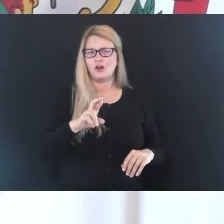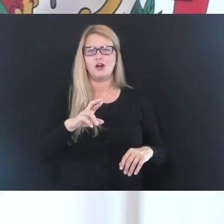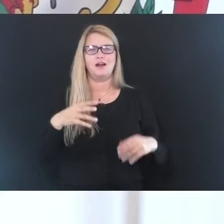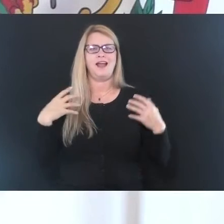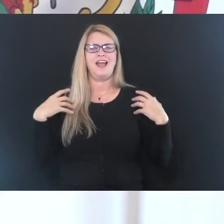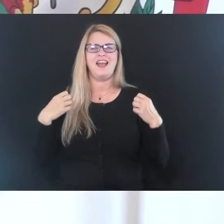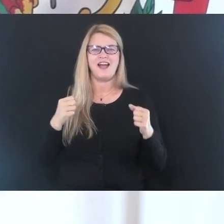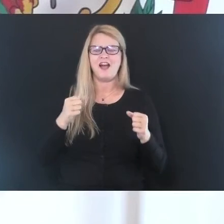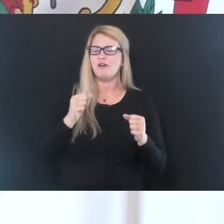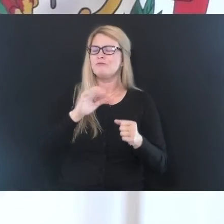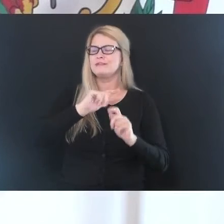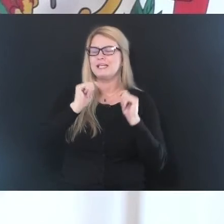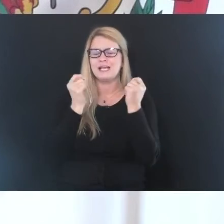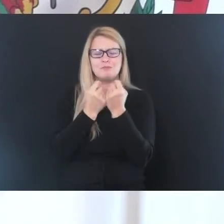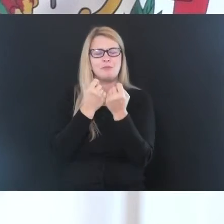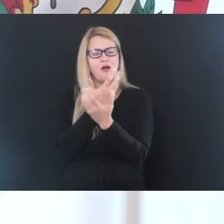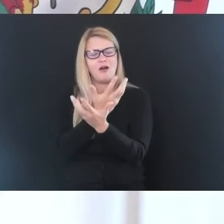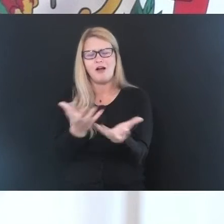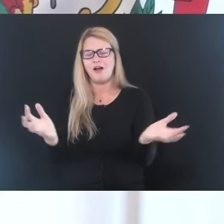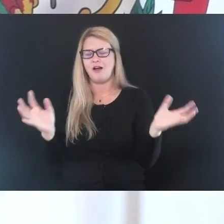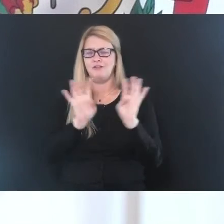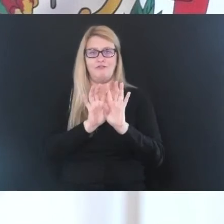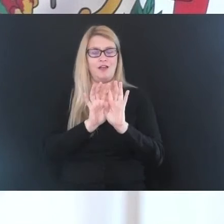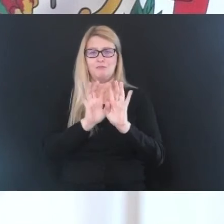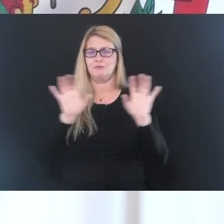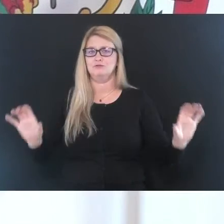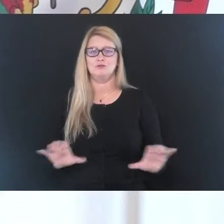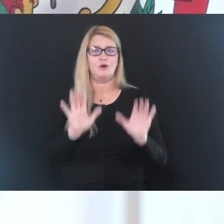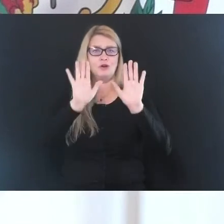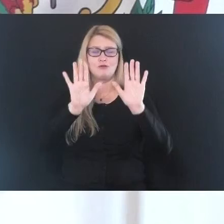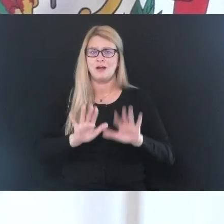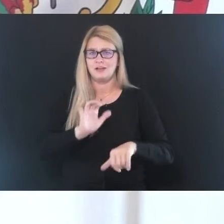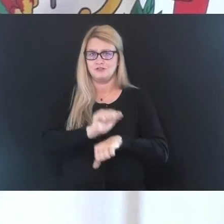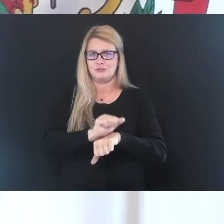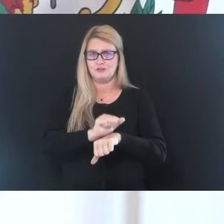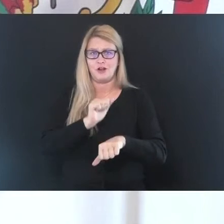this. We're administering the vaccines as quickly as we get them.